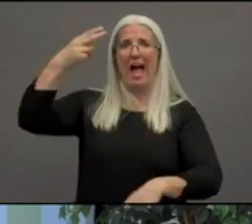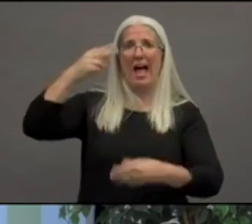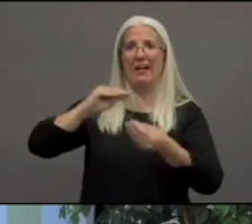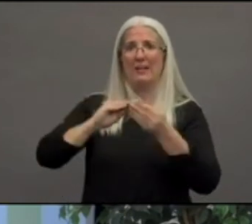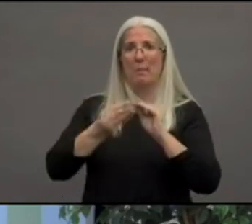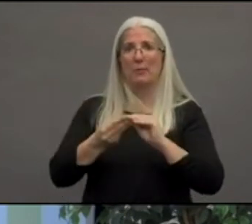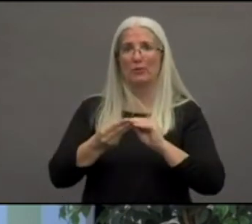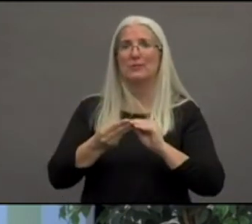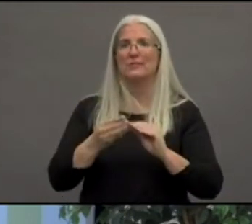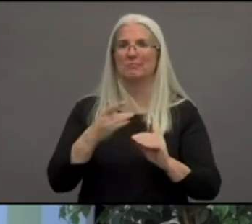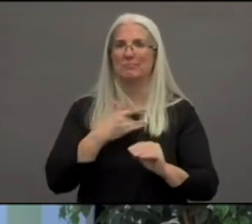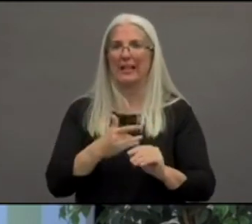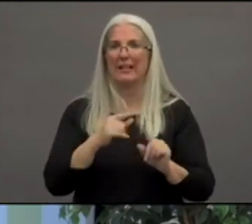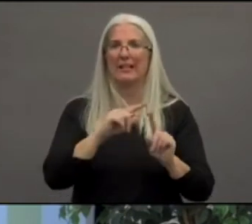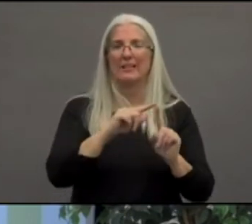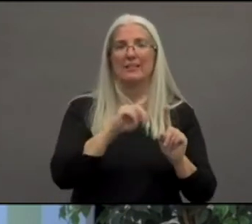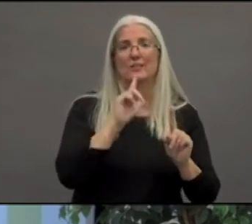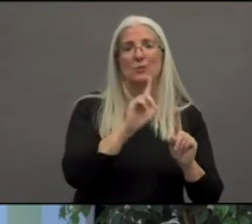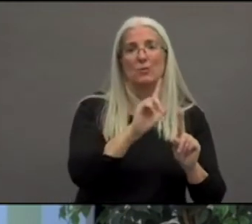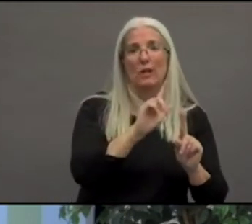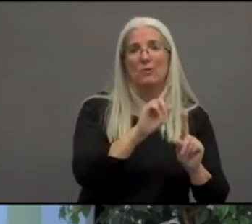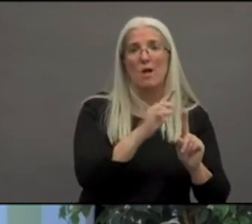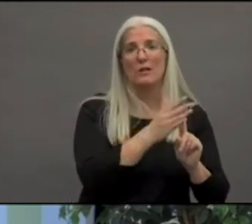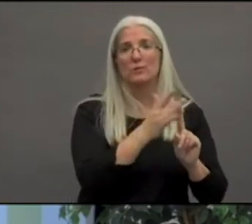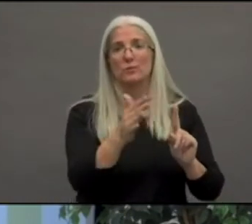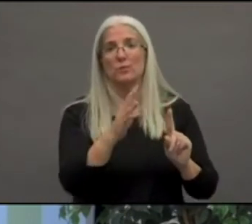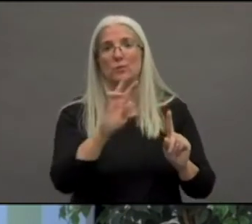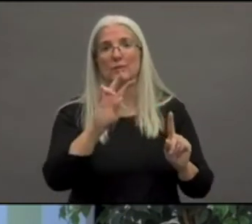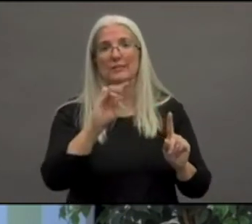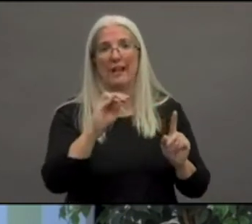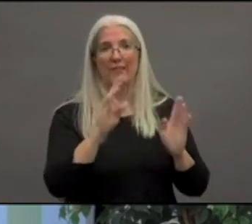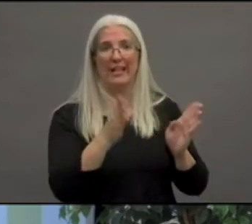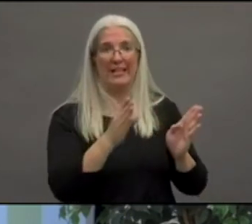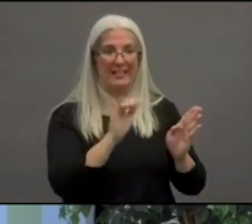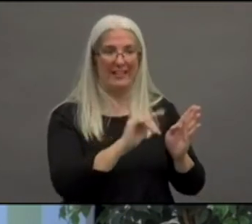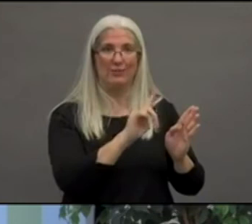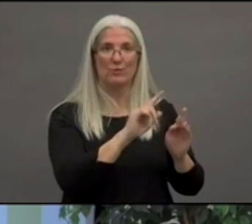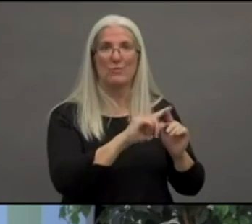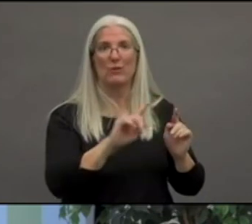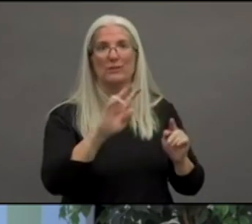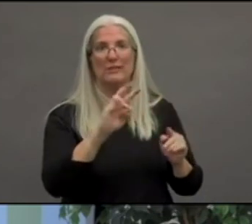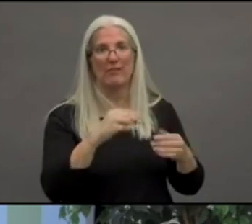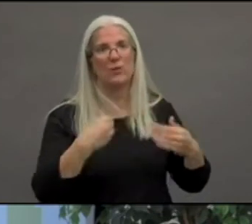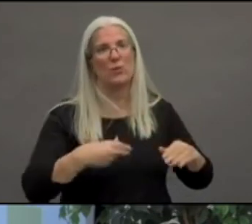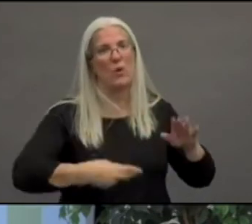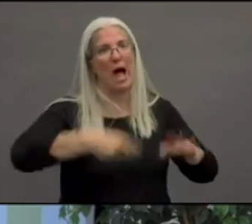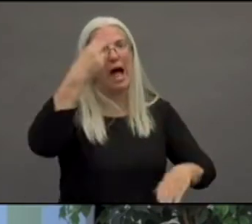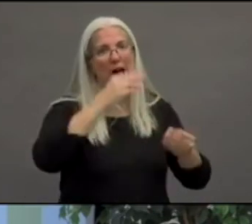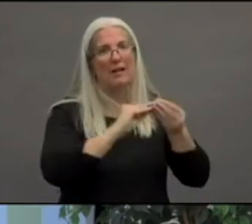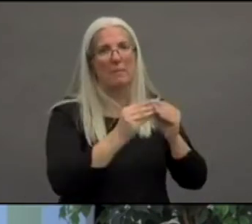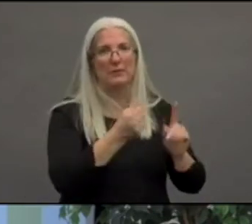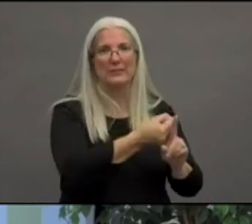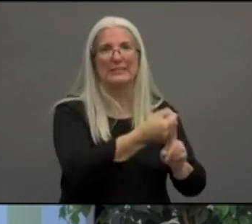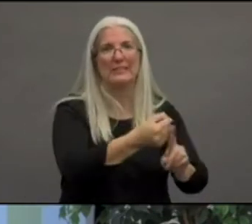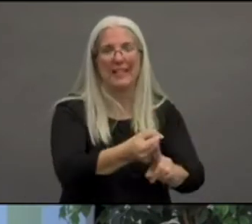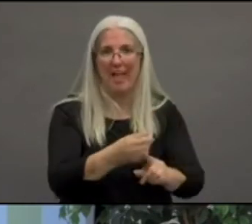from 21 to 70 years old. So that pretty much covers all of us.